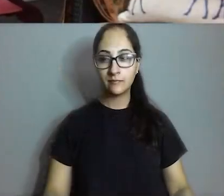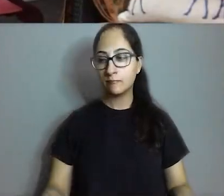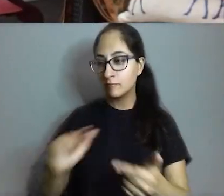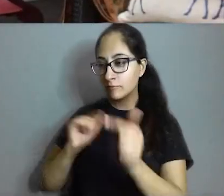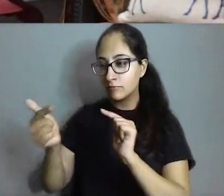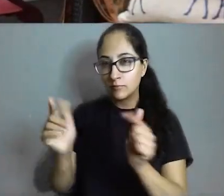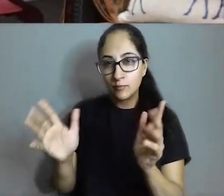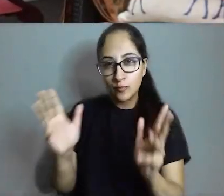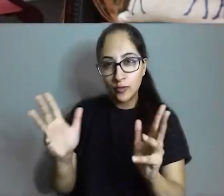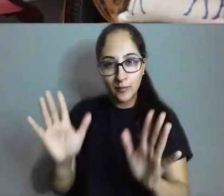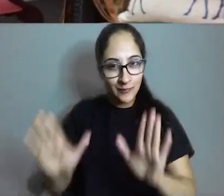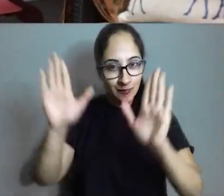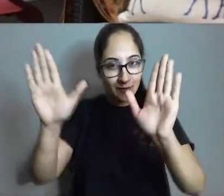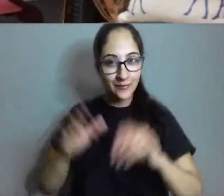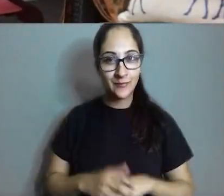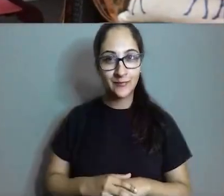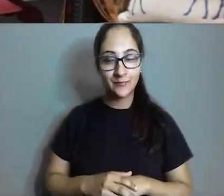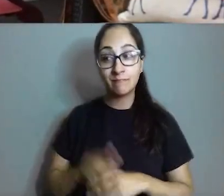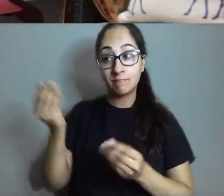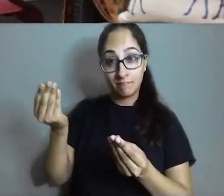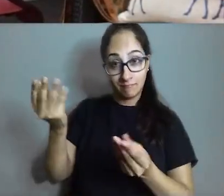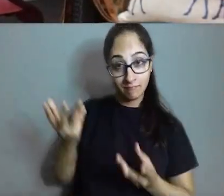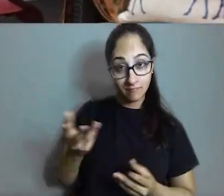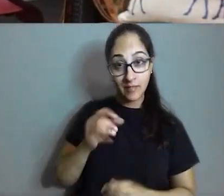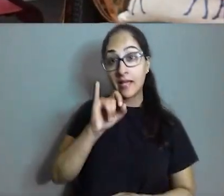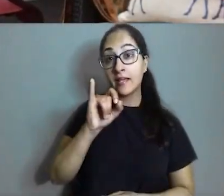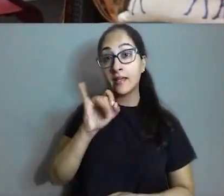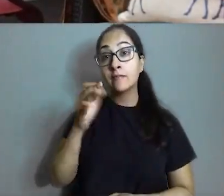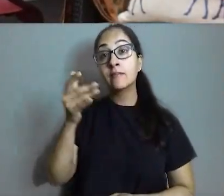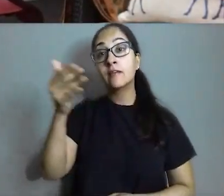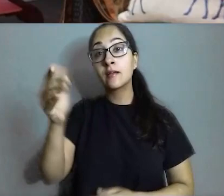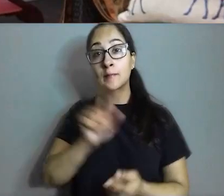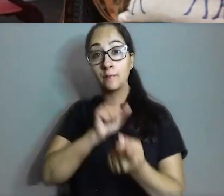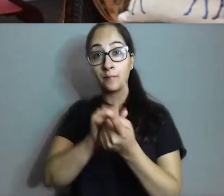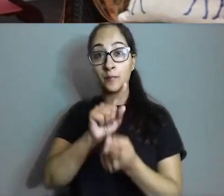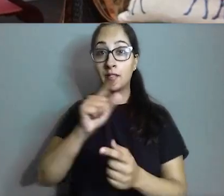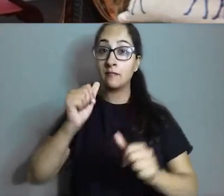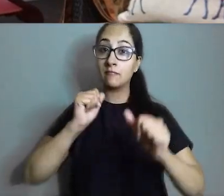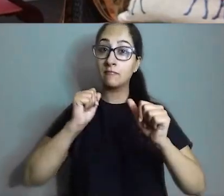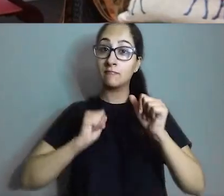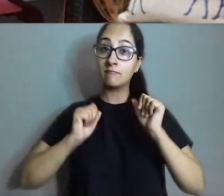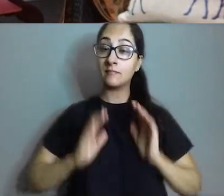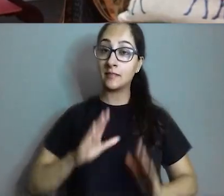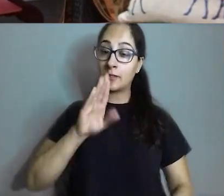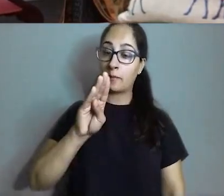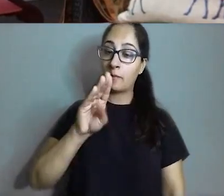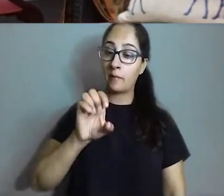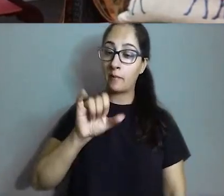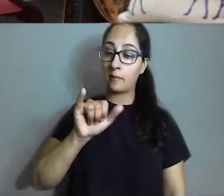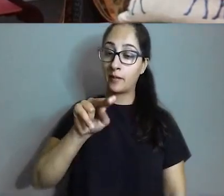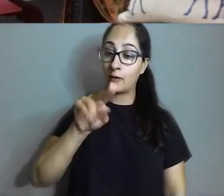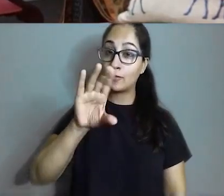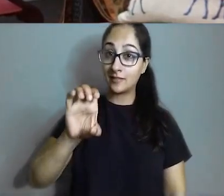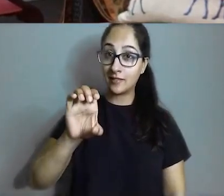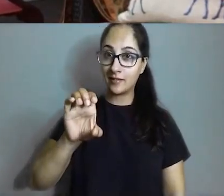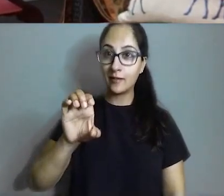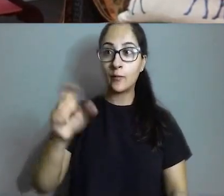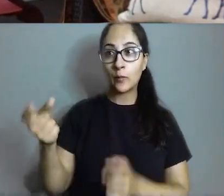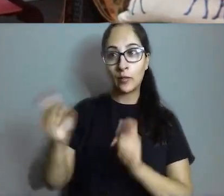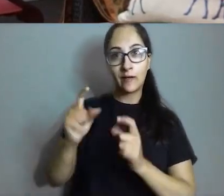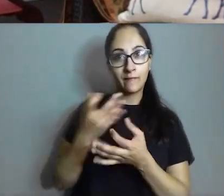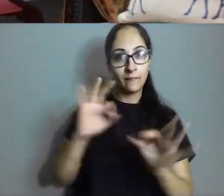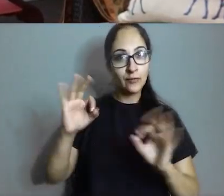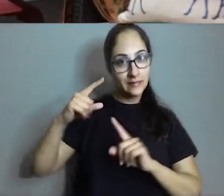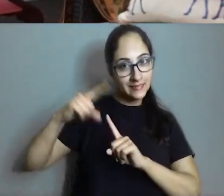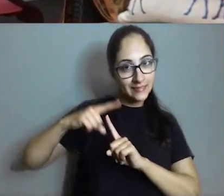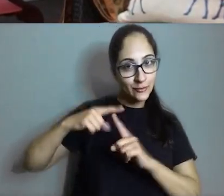What a great chat. Fairouz also said that if she ever does meet Beyonce, she'll be sure to try to hook us up with some free merch, t-shirts and stuff. No,